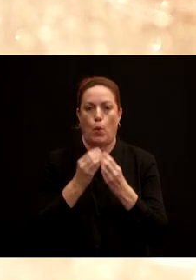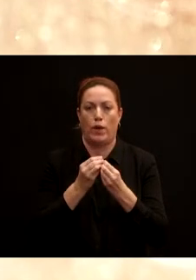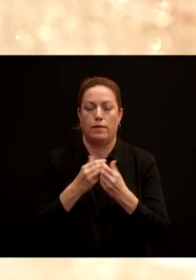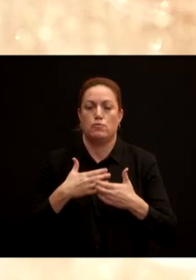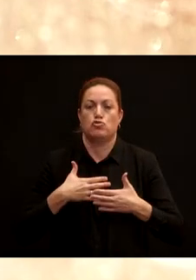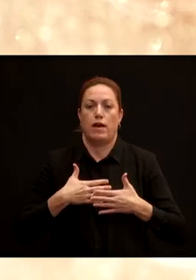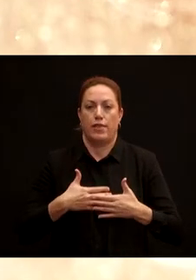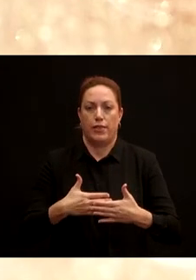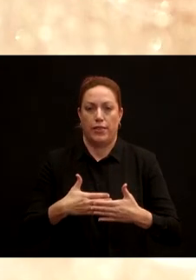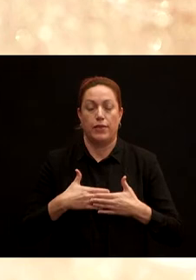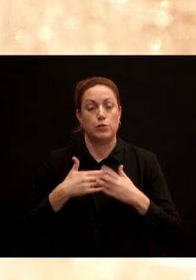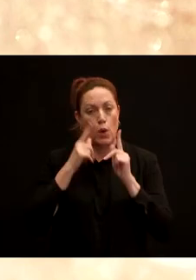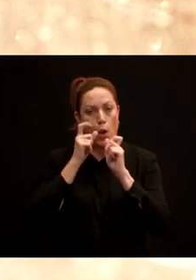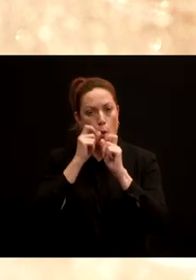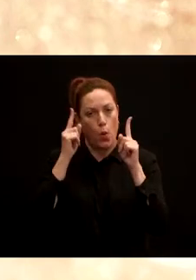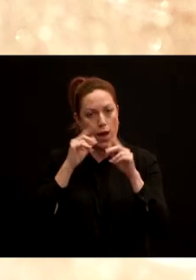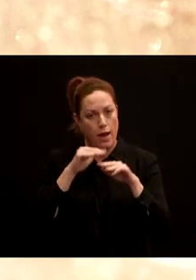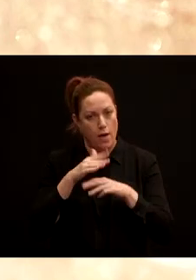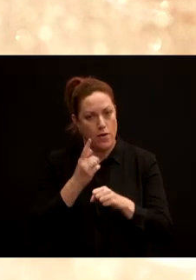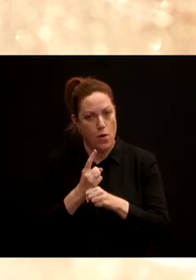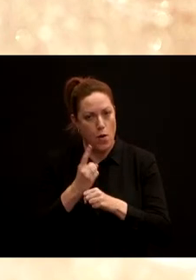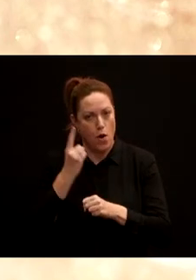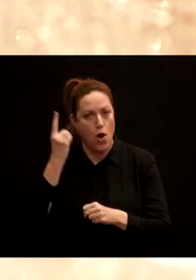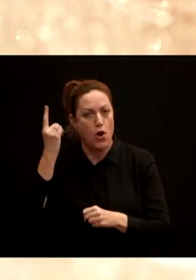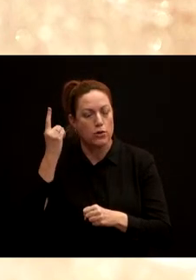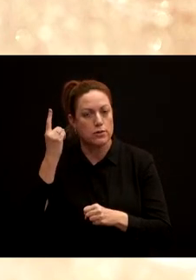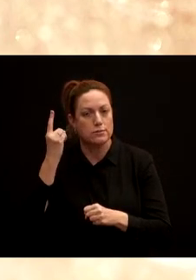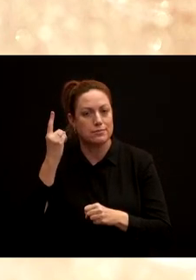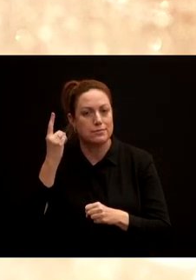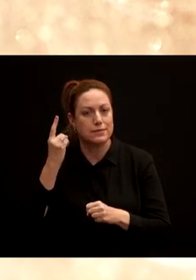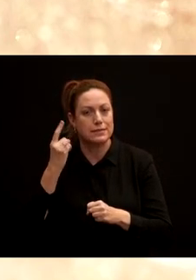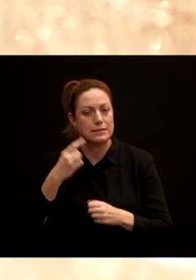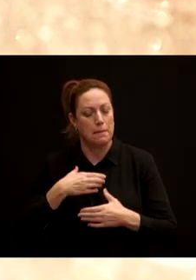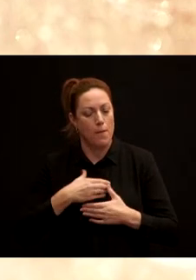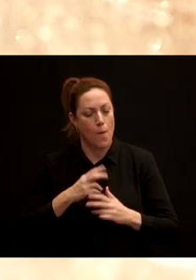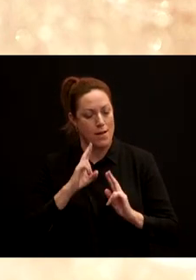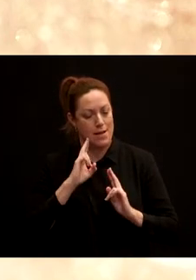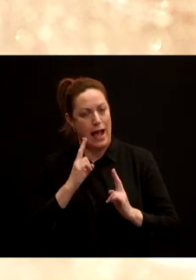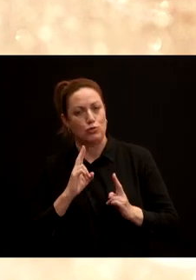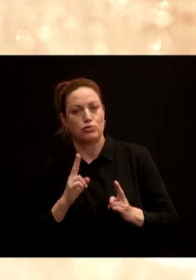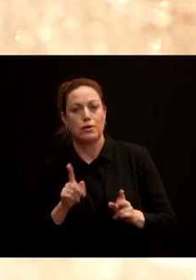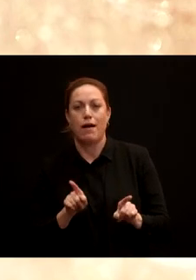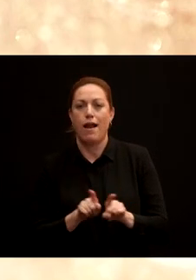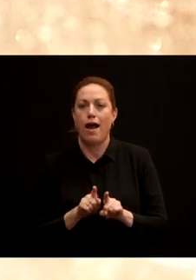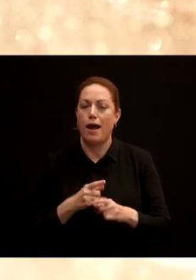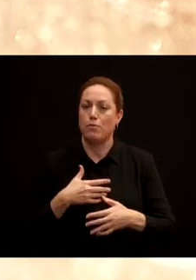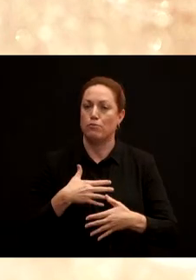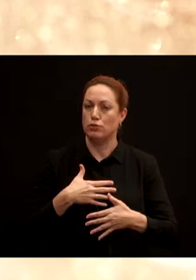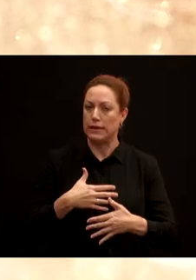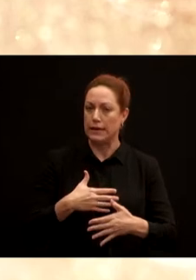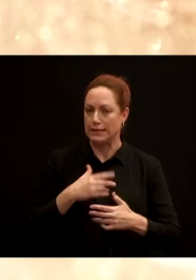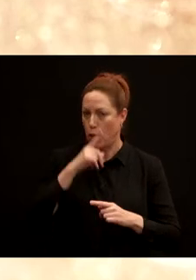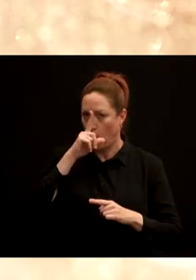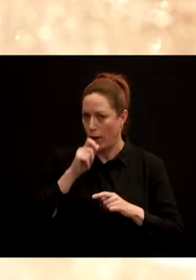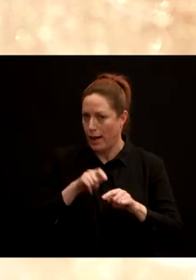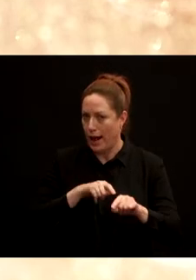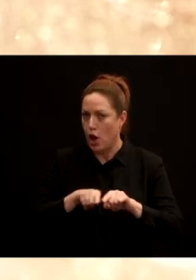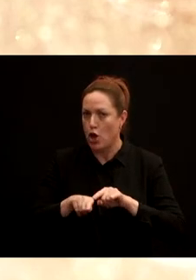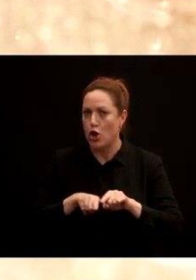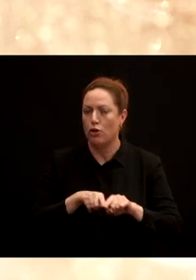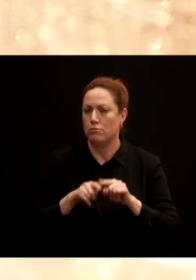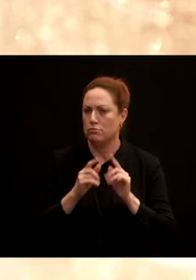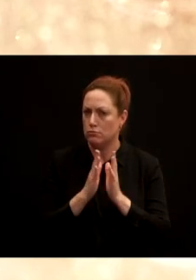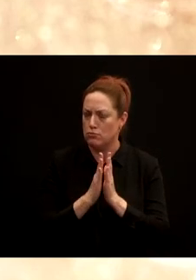so that our awareness of God becomes as natural as our breathing, and that we might learn to